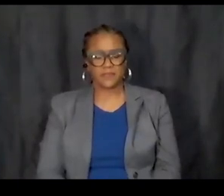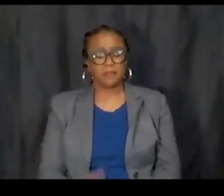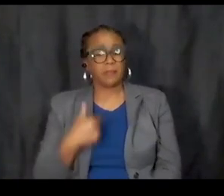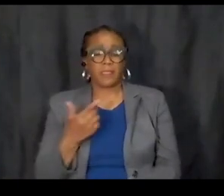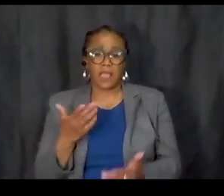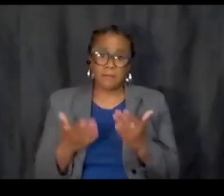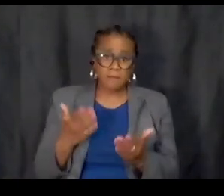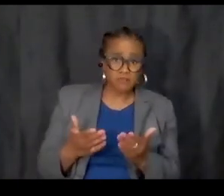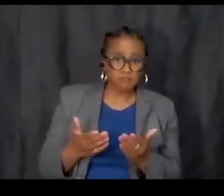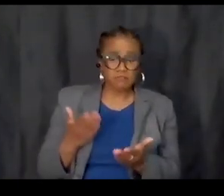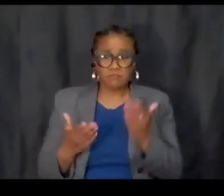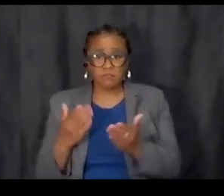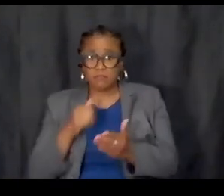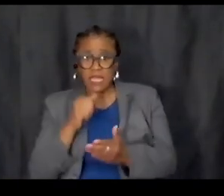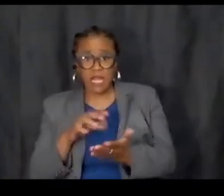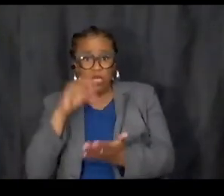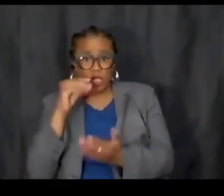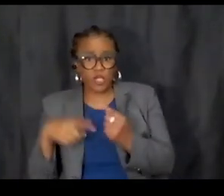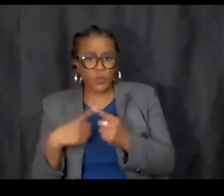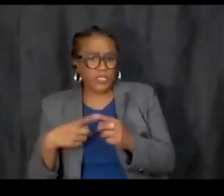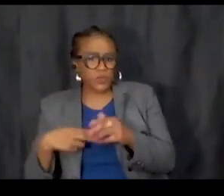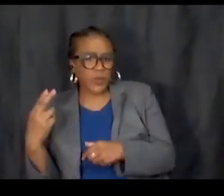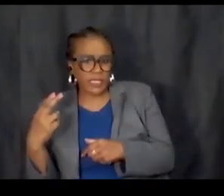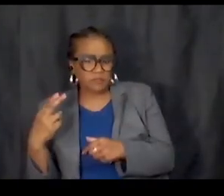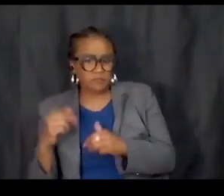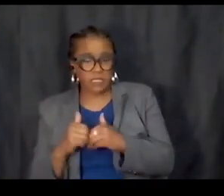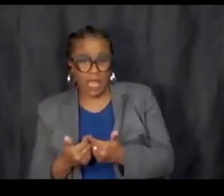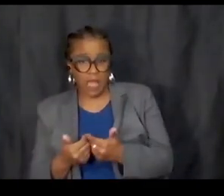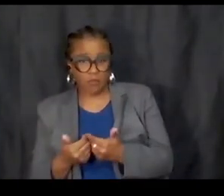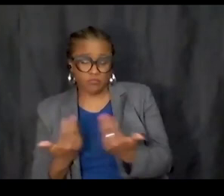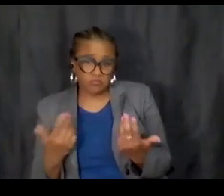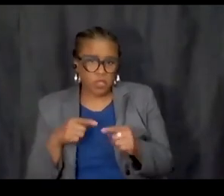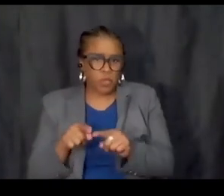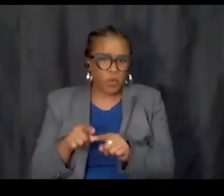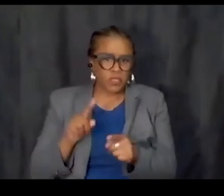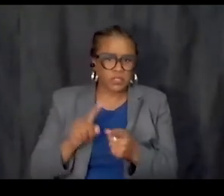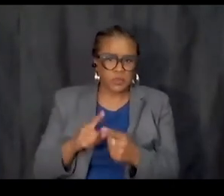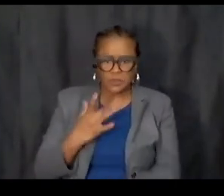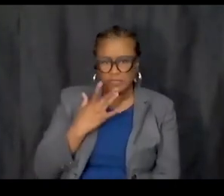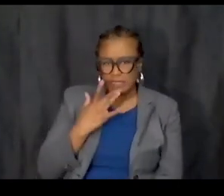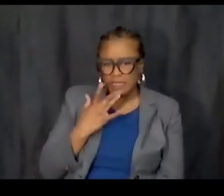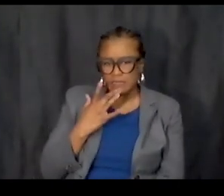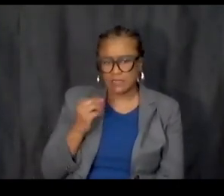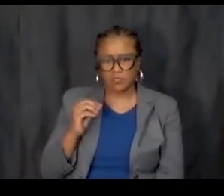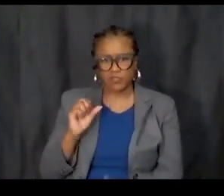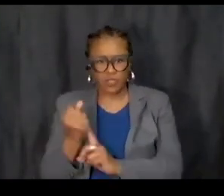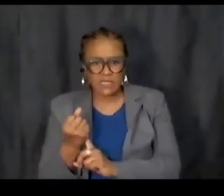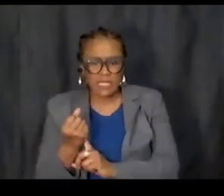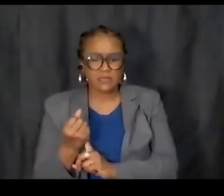might or might not learn when to quit and how, according to taste and